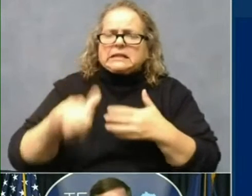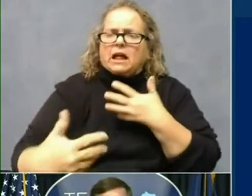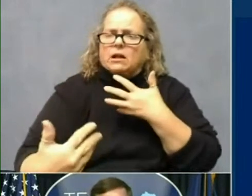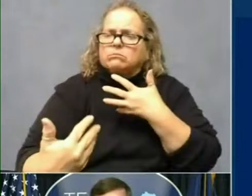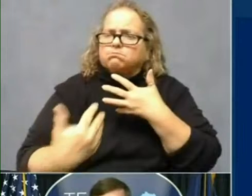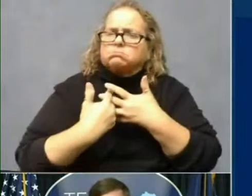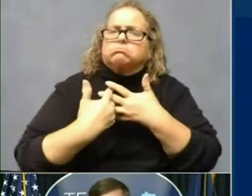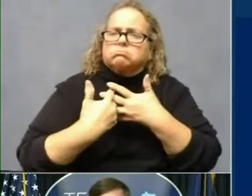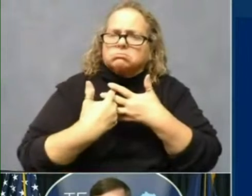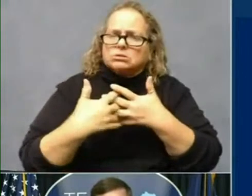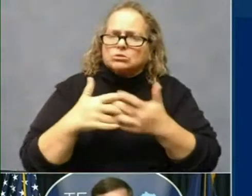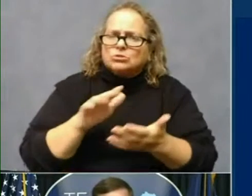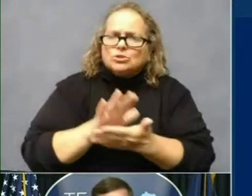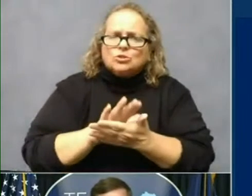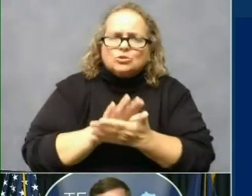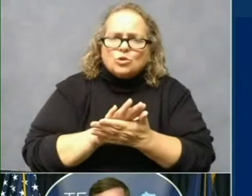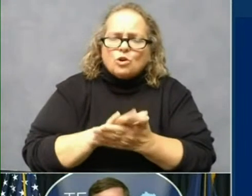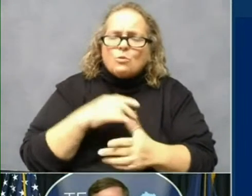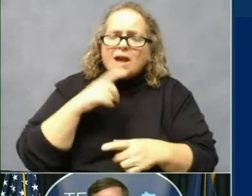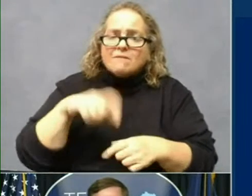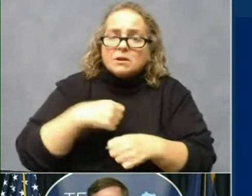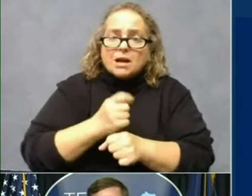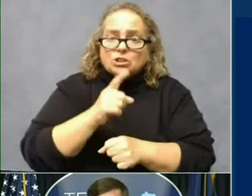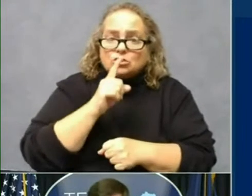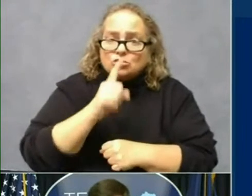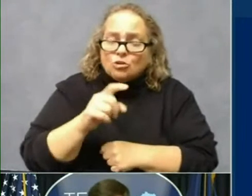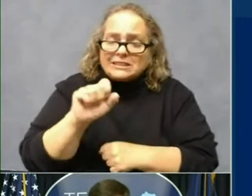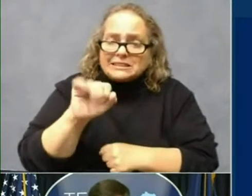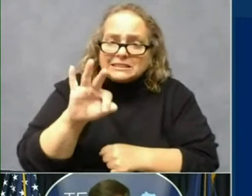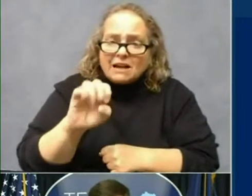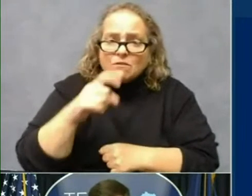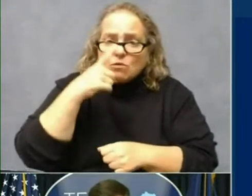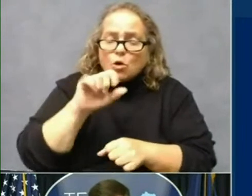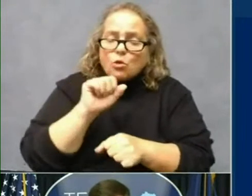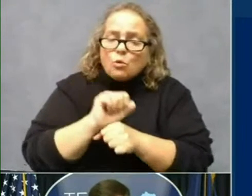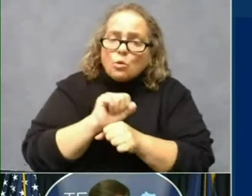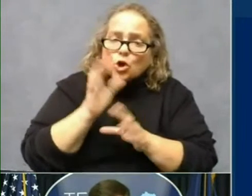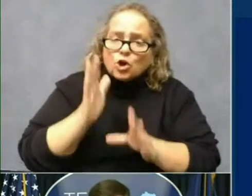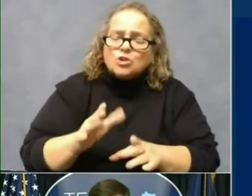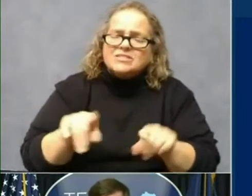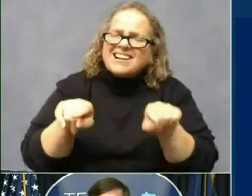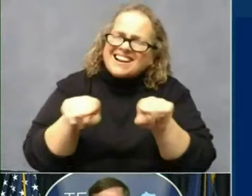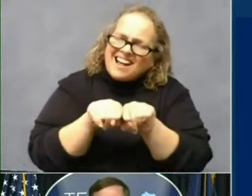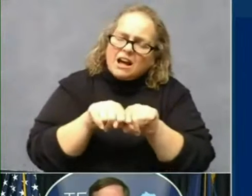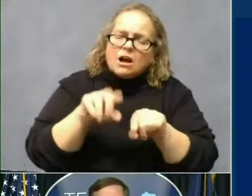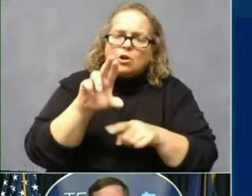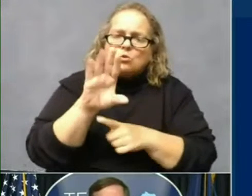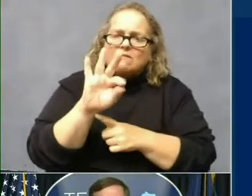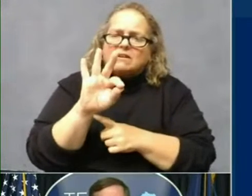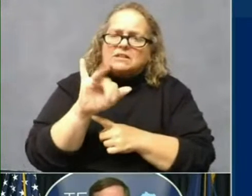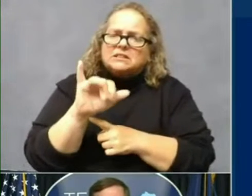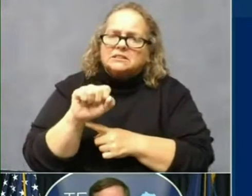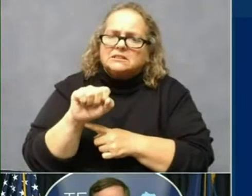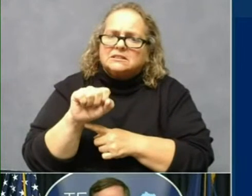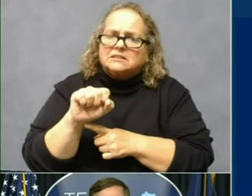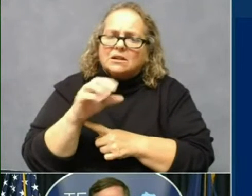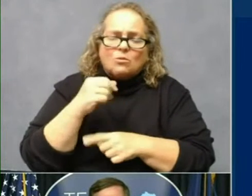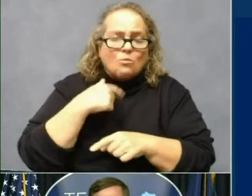safe for their workers, like Rufus, and that we don't make decisions that we've